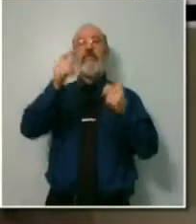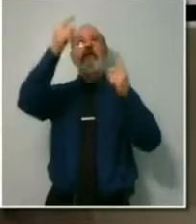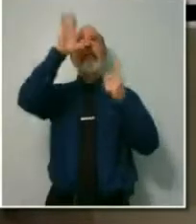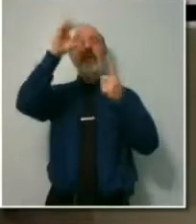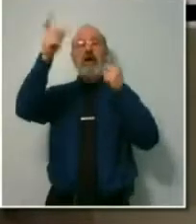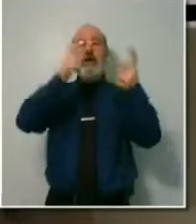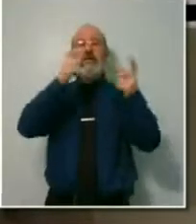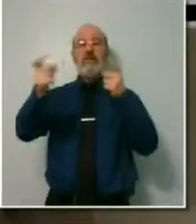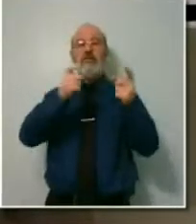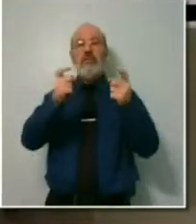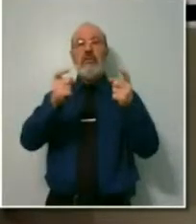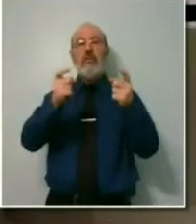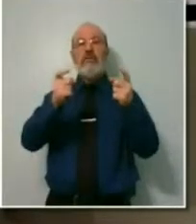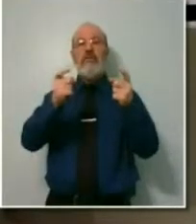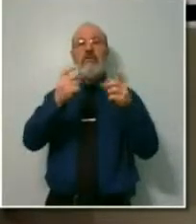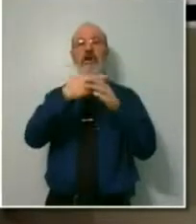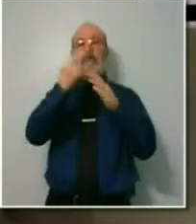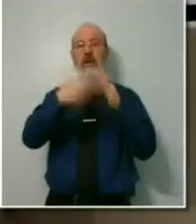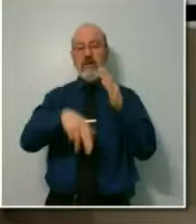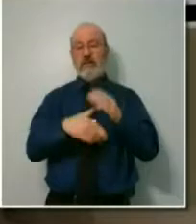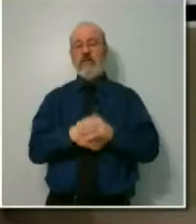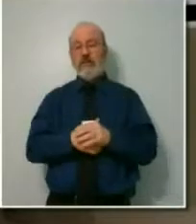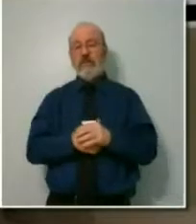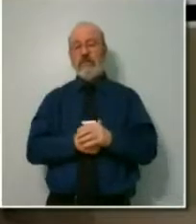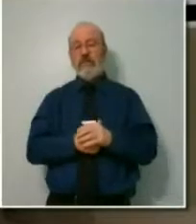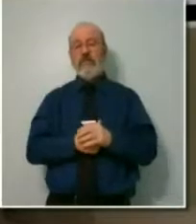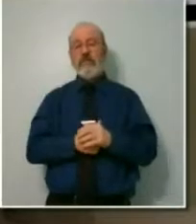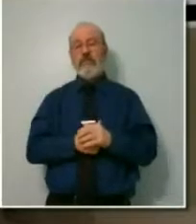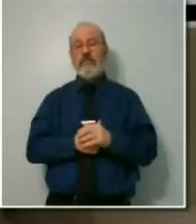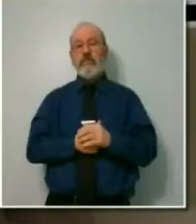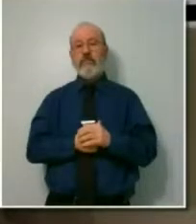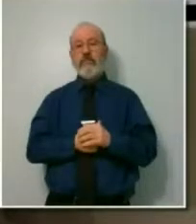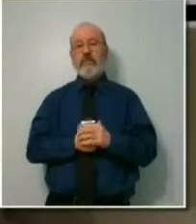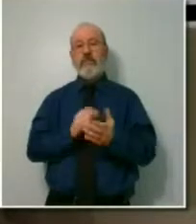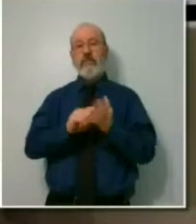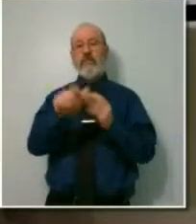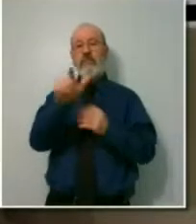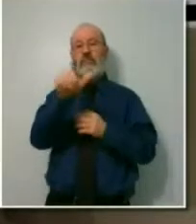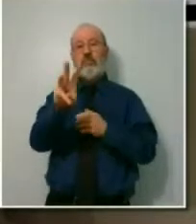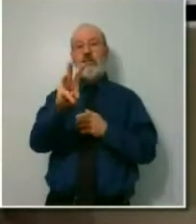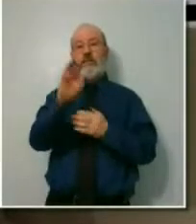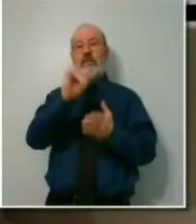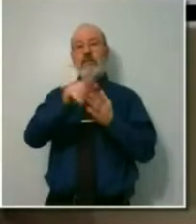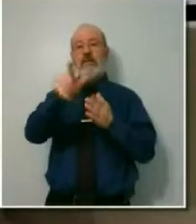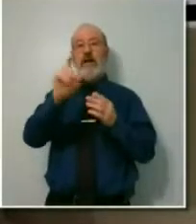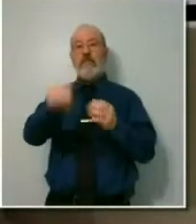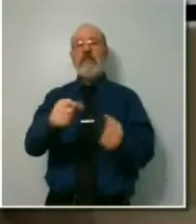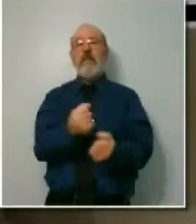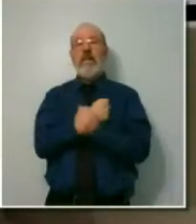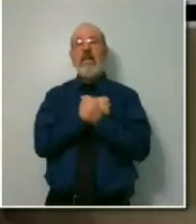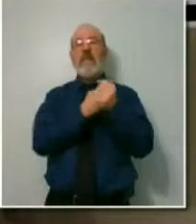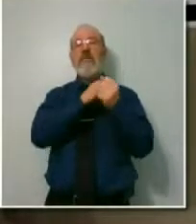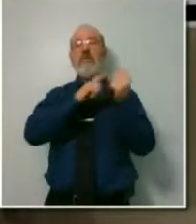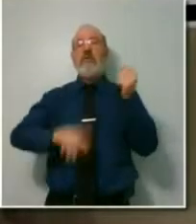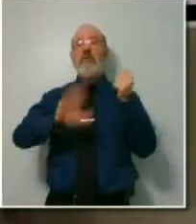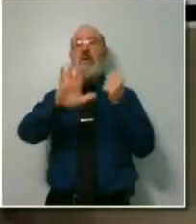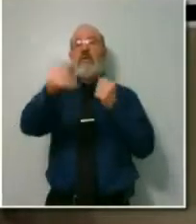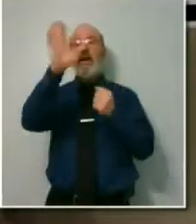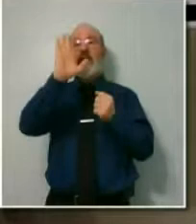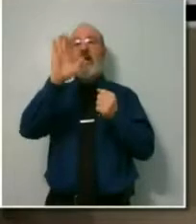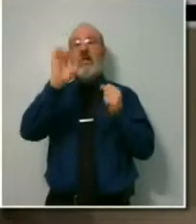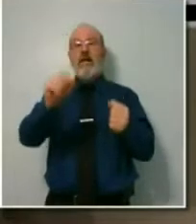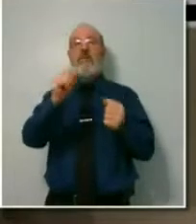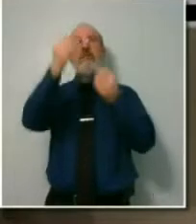control of consequence. In verse 26, "that thou mayest love the Lord thy God, thou mayest obey